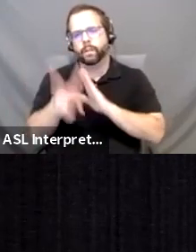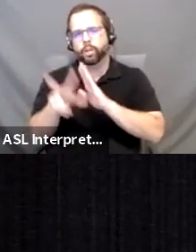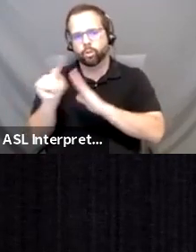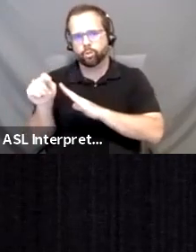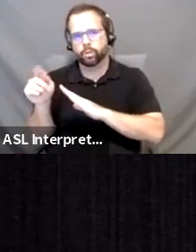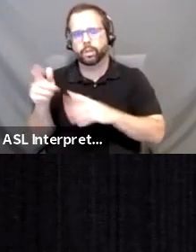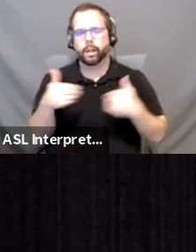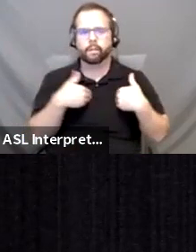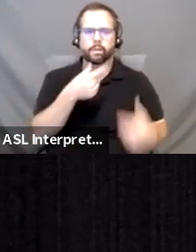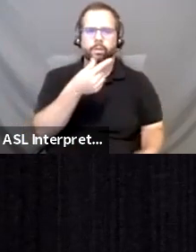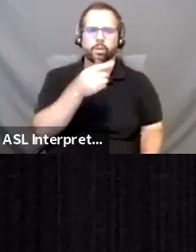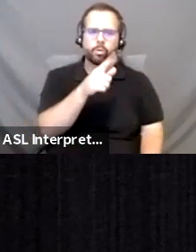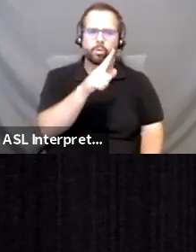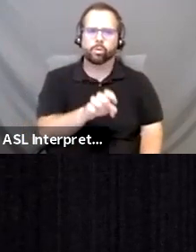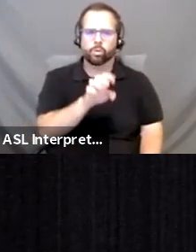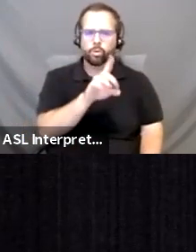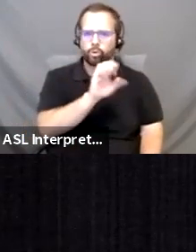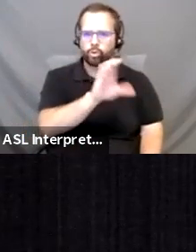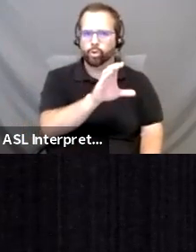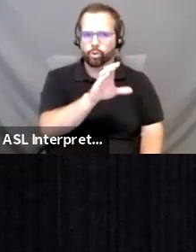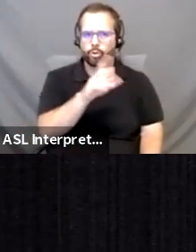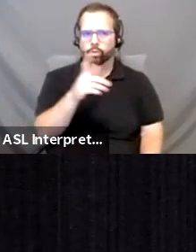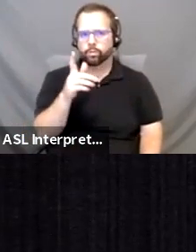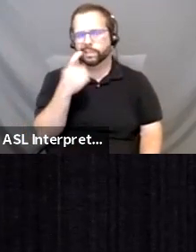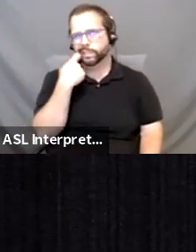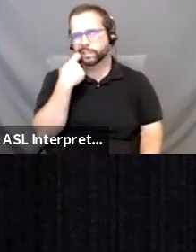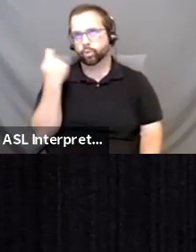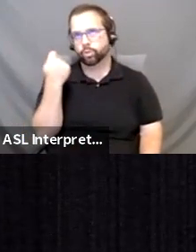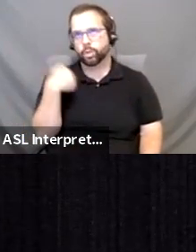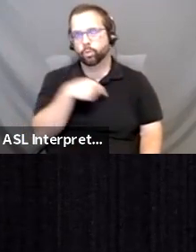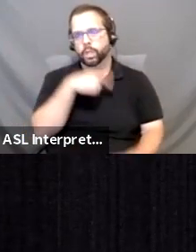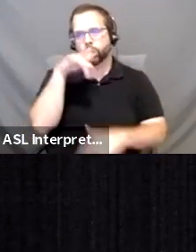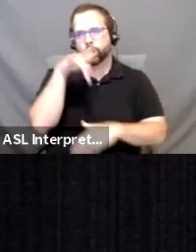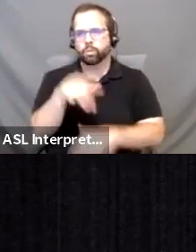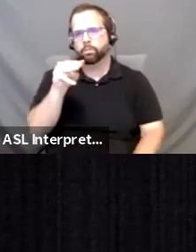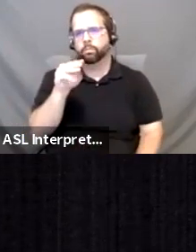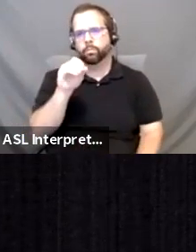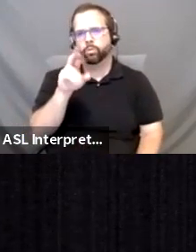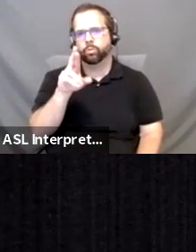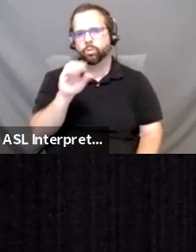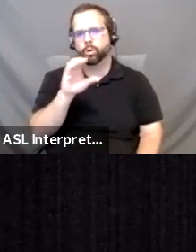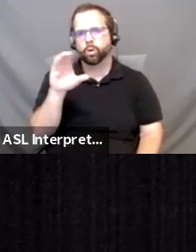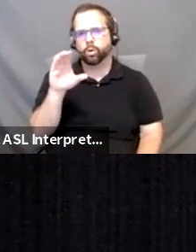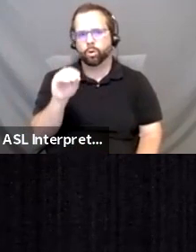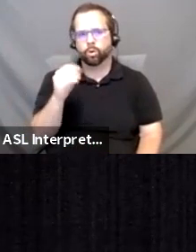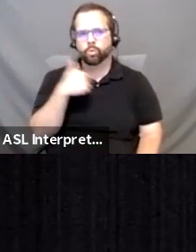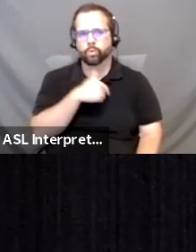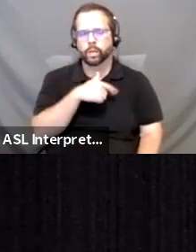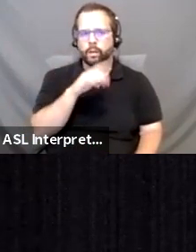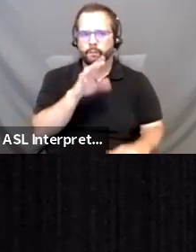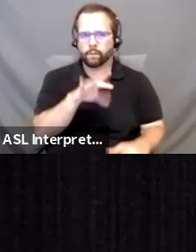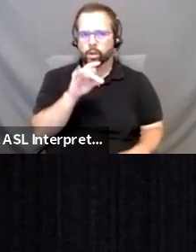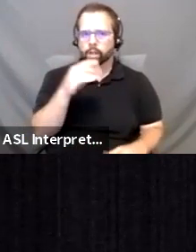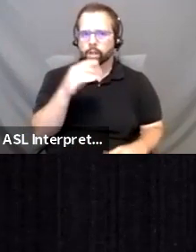where I get like, so we did Morocco this Tuesday, and we got the history of the flag and how it was